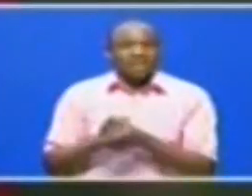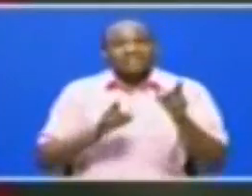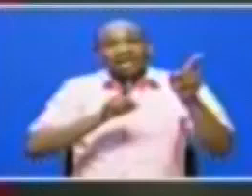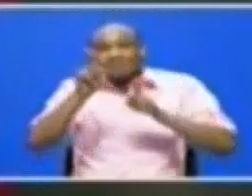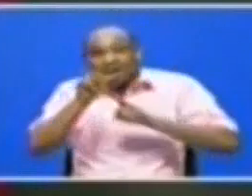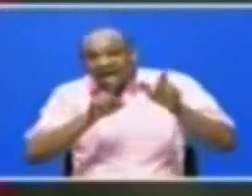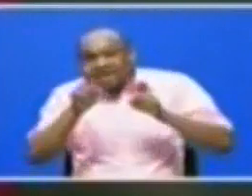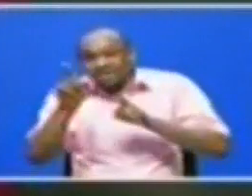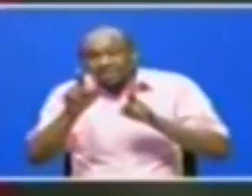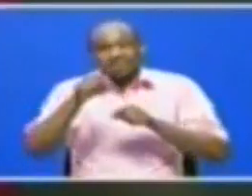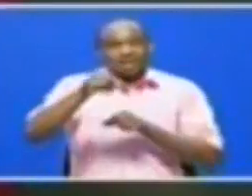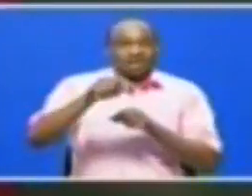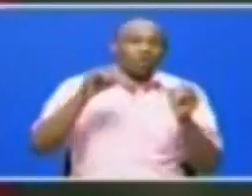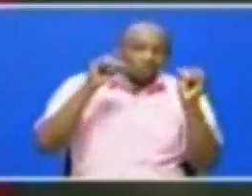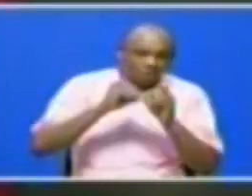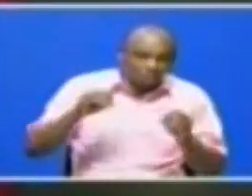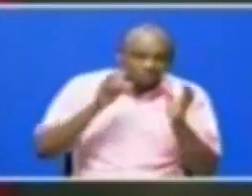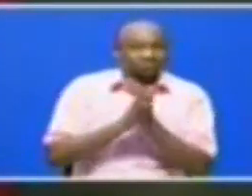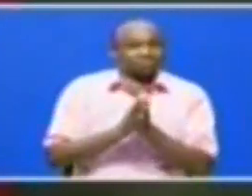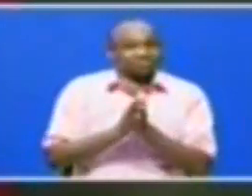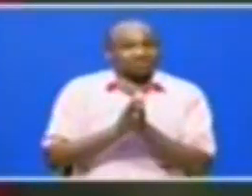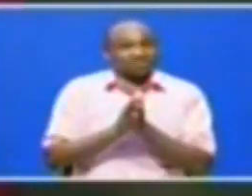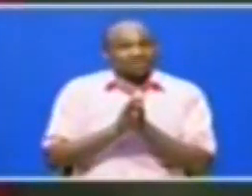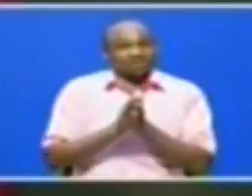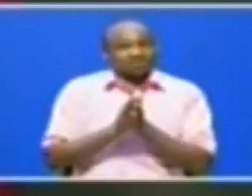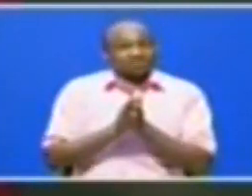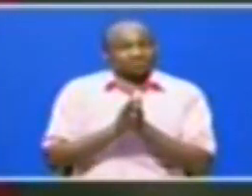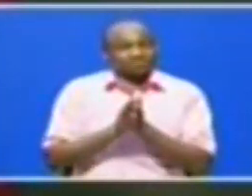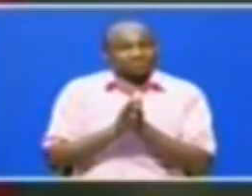Safari, oh yeah.